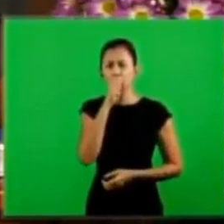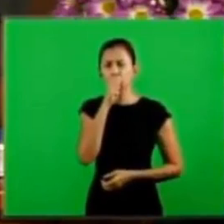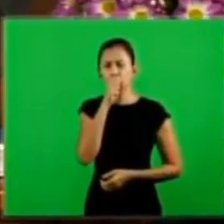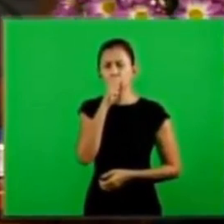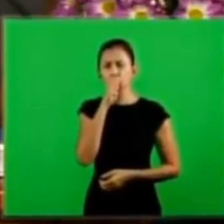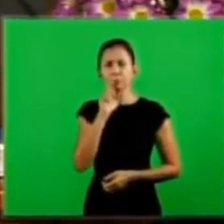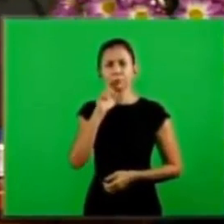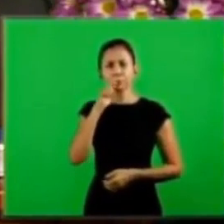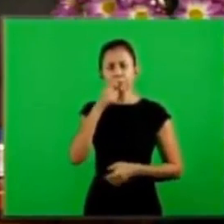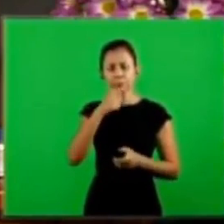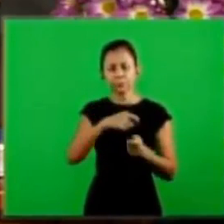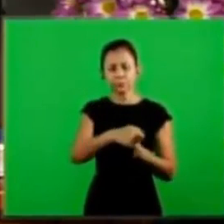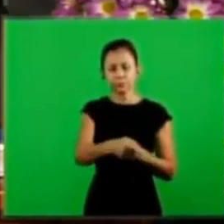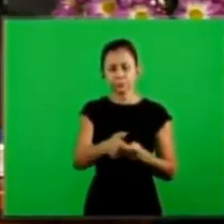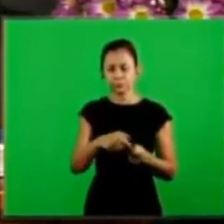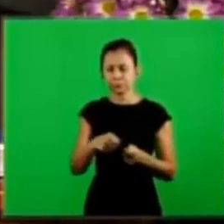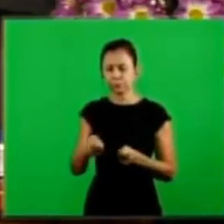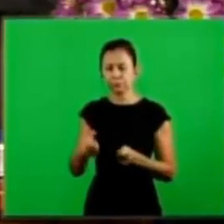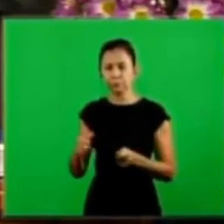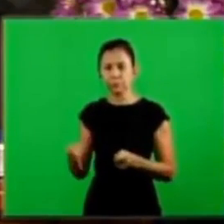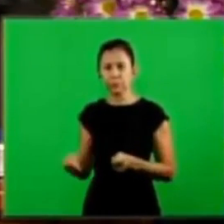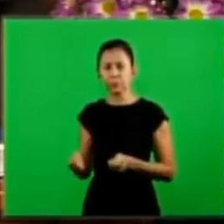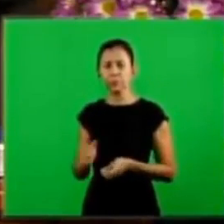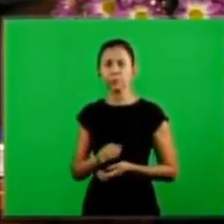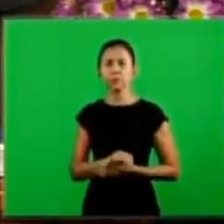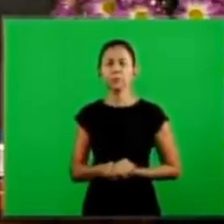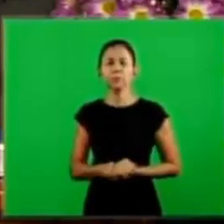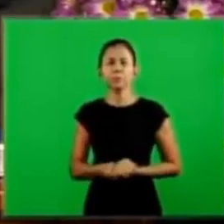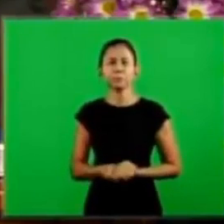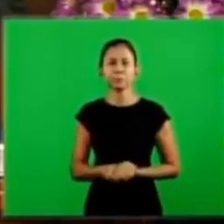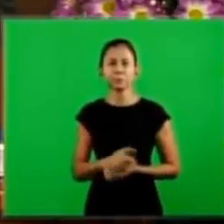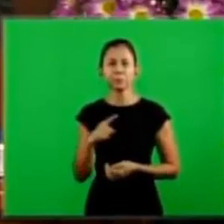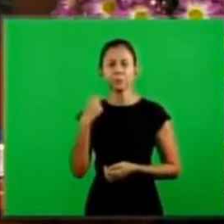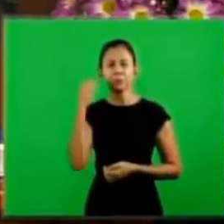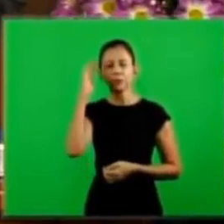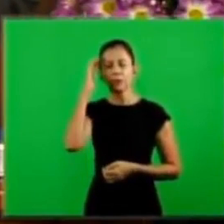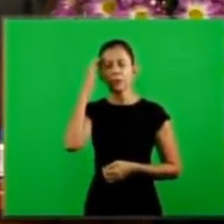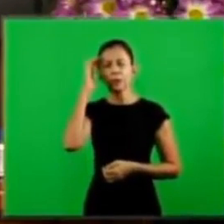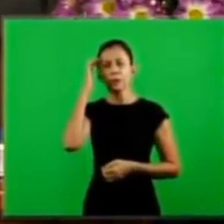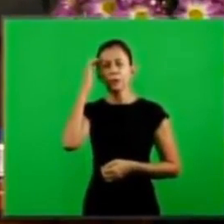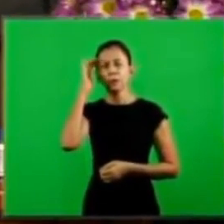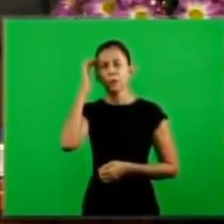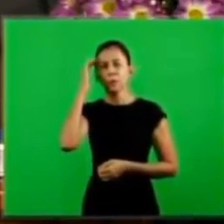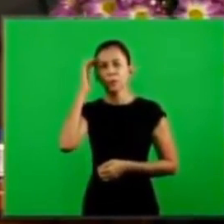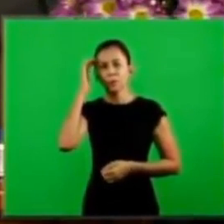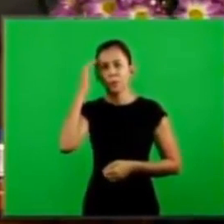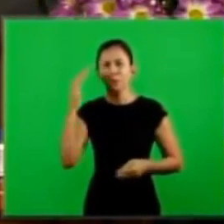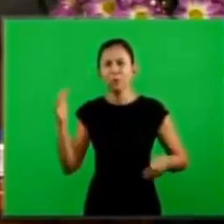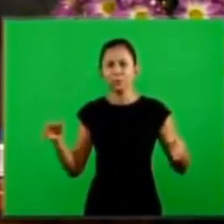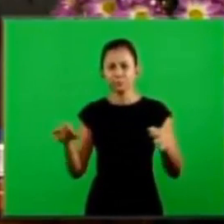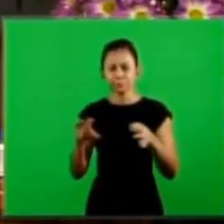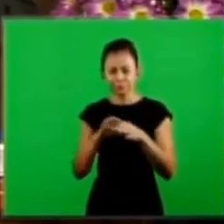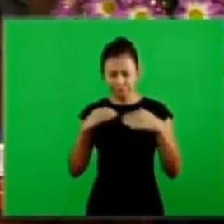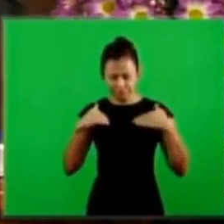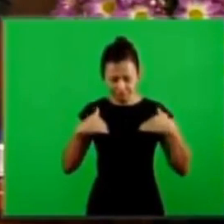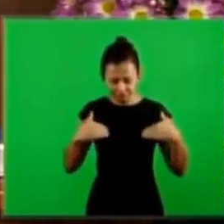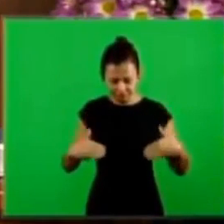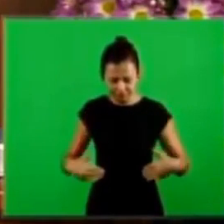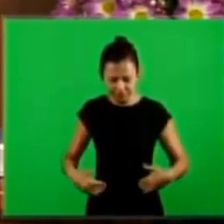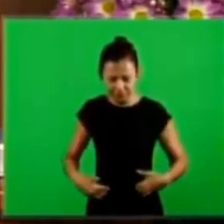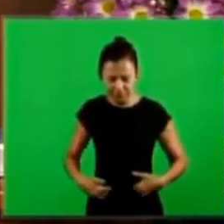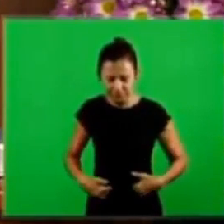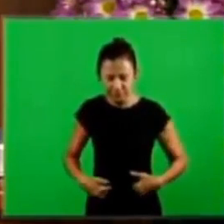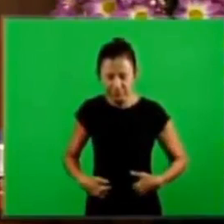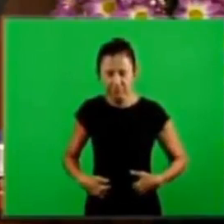So the breaking of bread, for example, the second topic after the base and